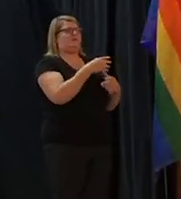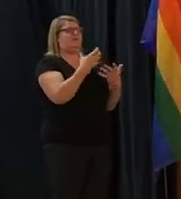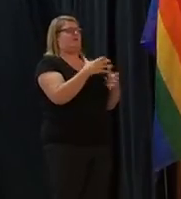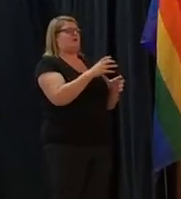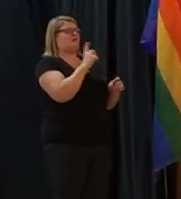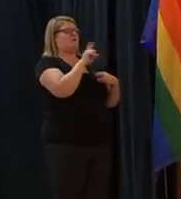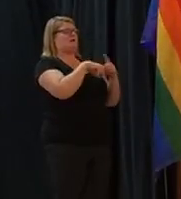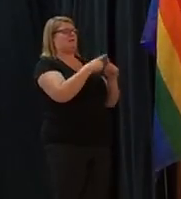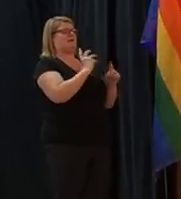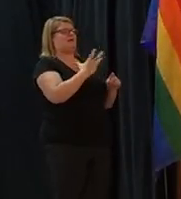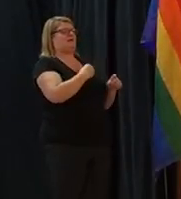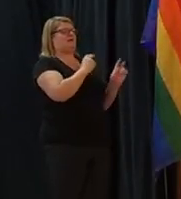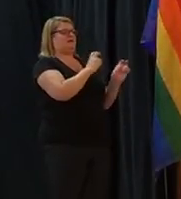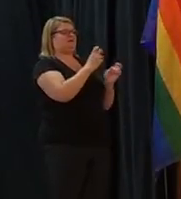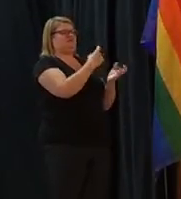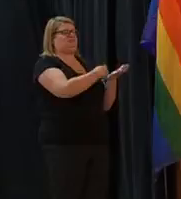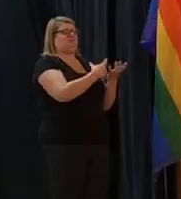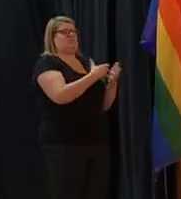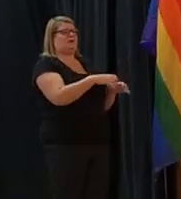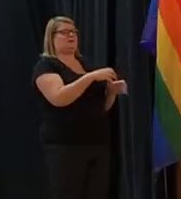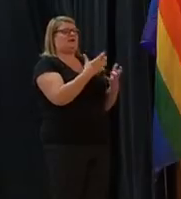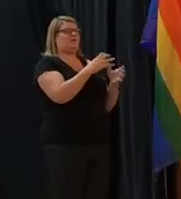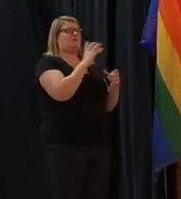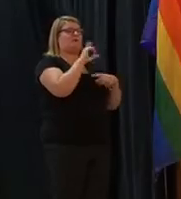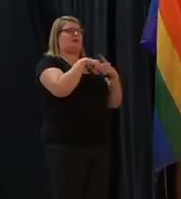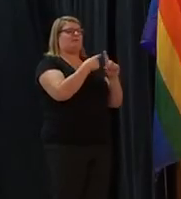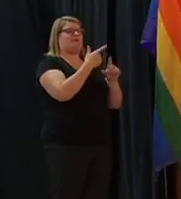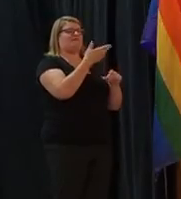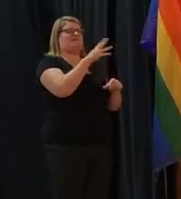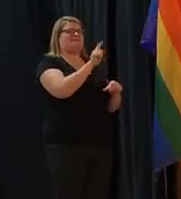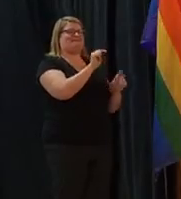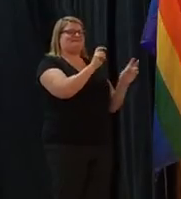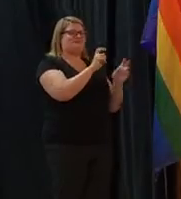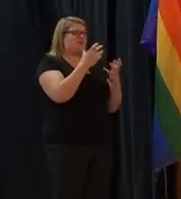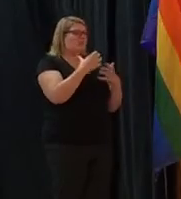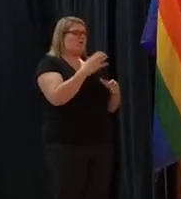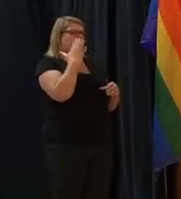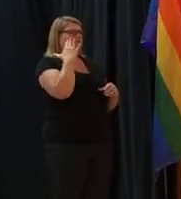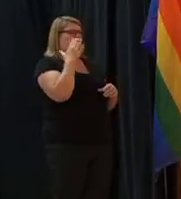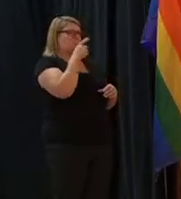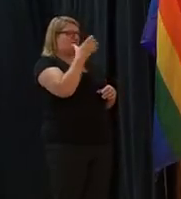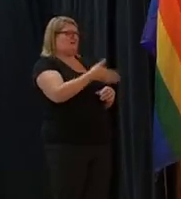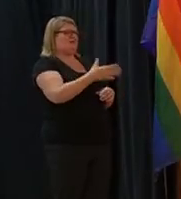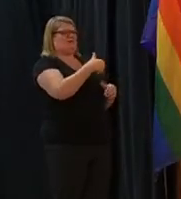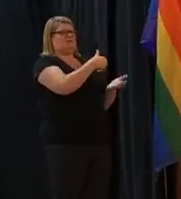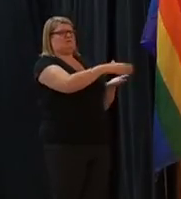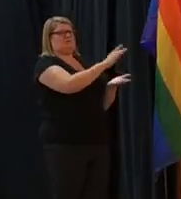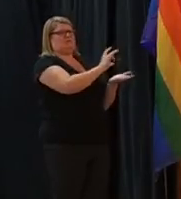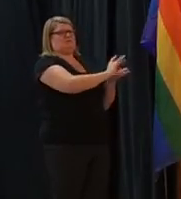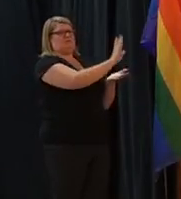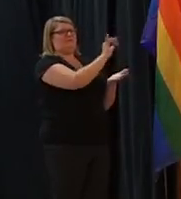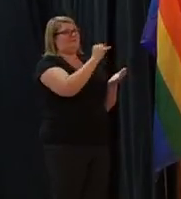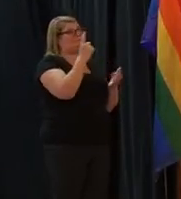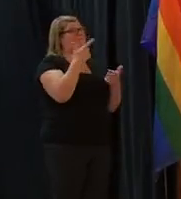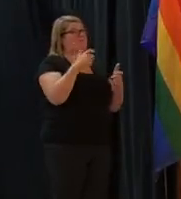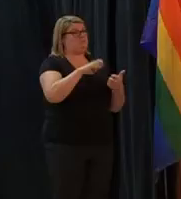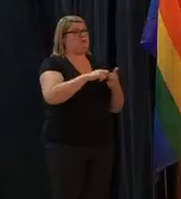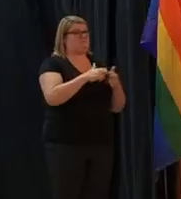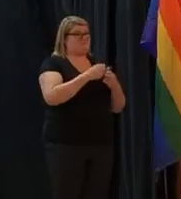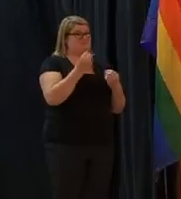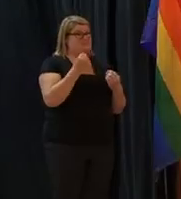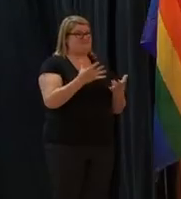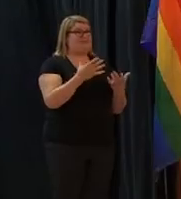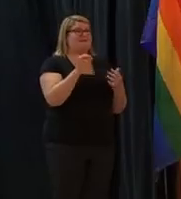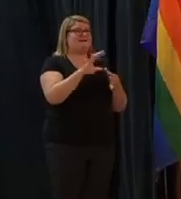transgender issues. They don't want to talk about LGBT issues. They don't want to know them. They don't want to know that they exist. That is one of the biggest problems. So as I